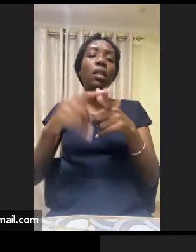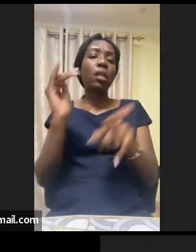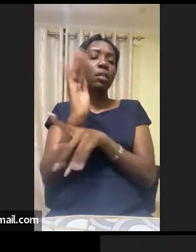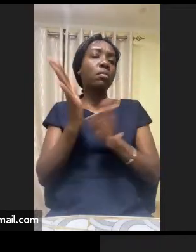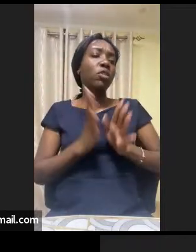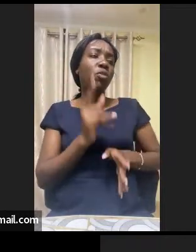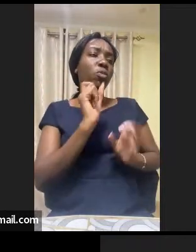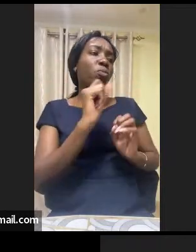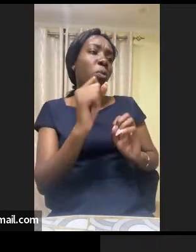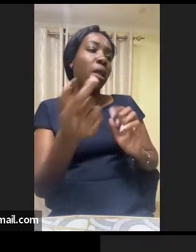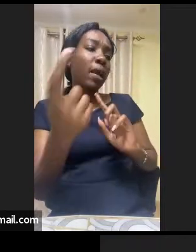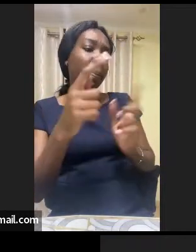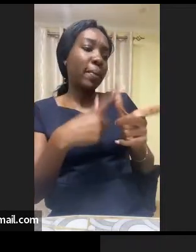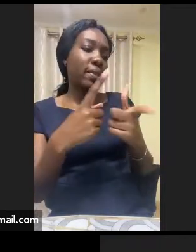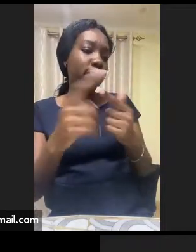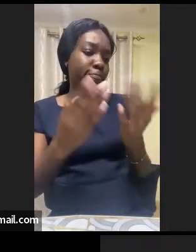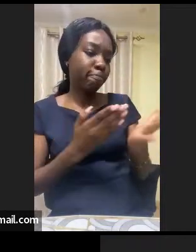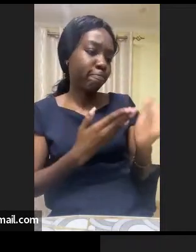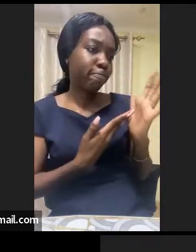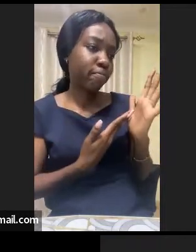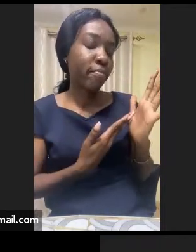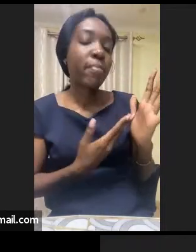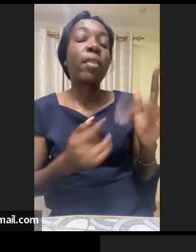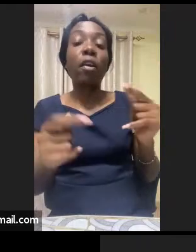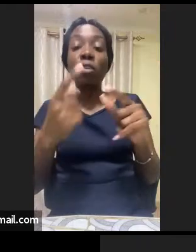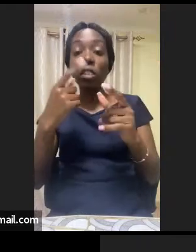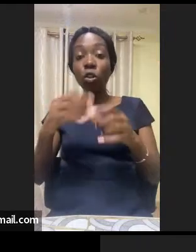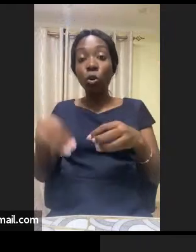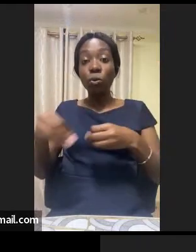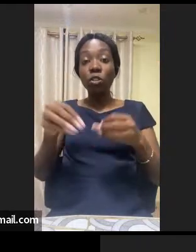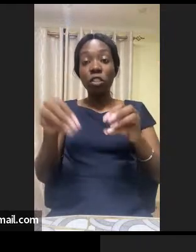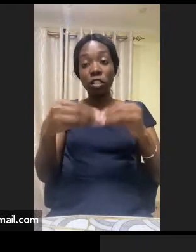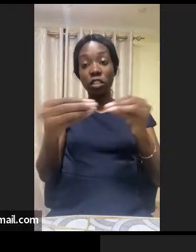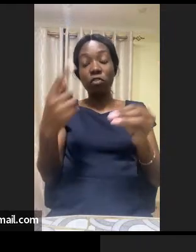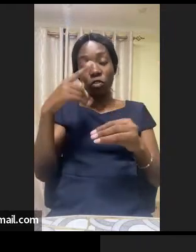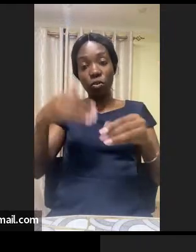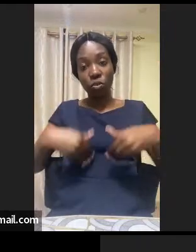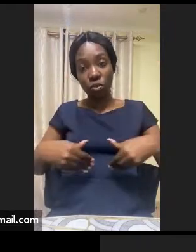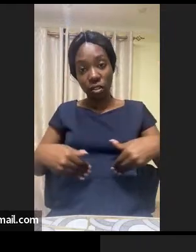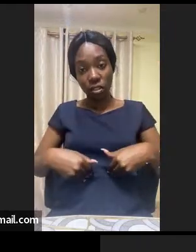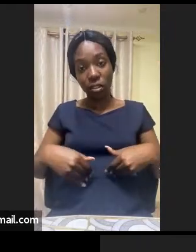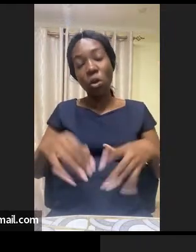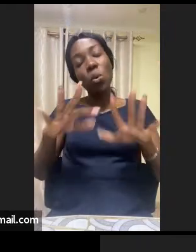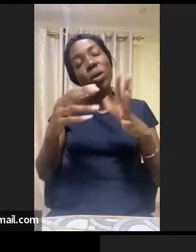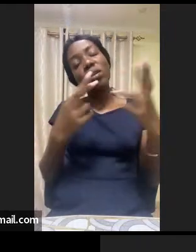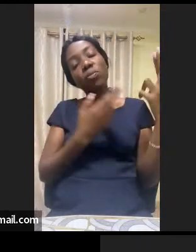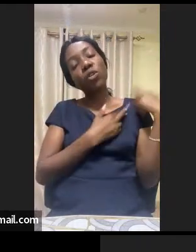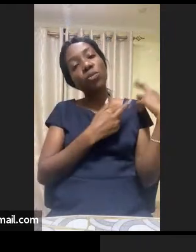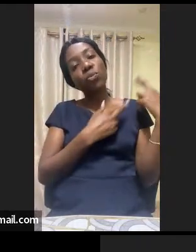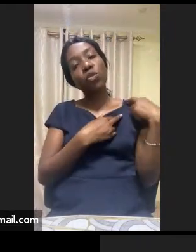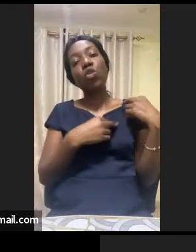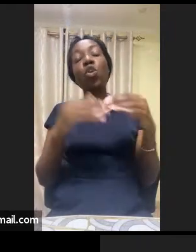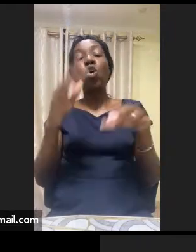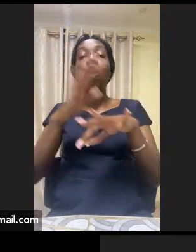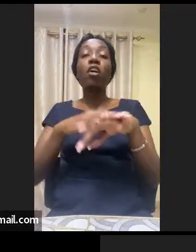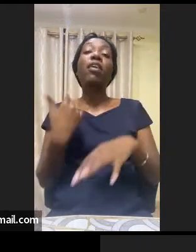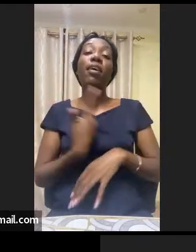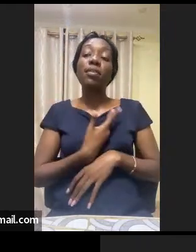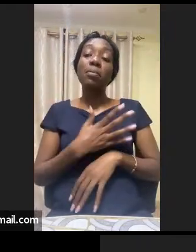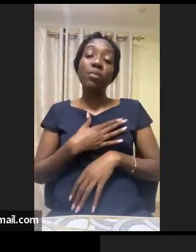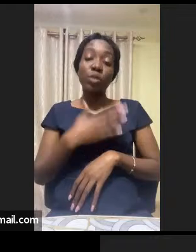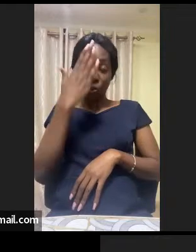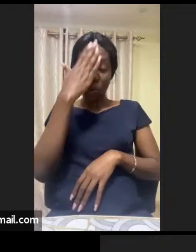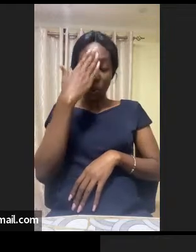to give chance to the youth that we see on our streets? The responsibility is on us. I know many of you will look